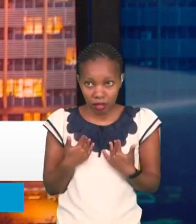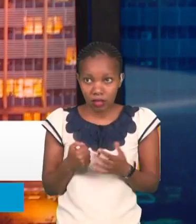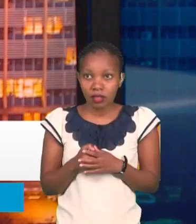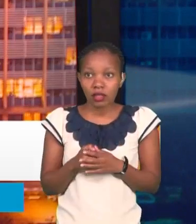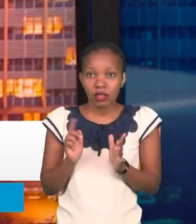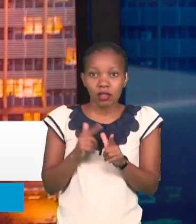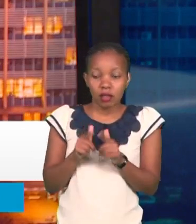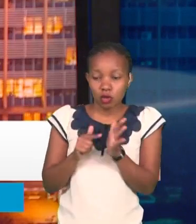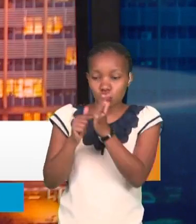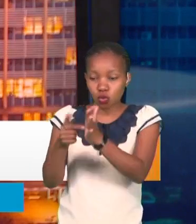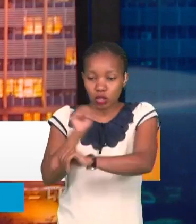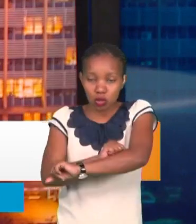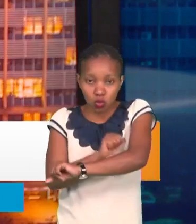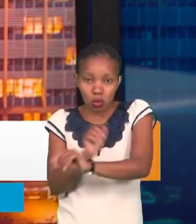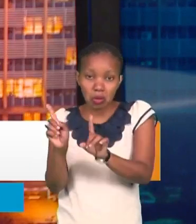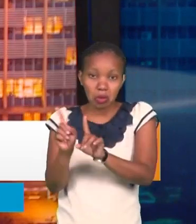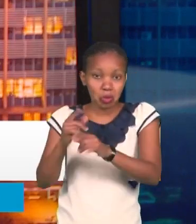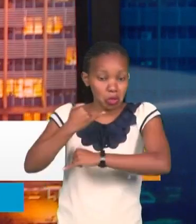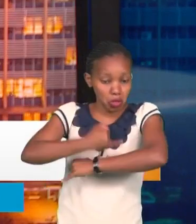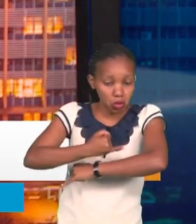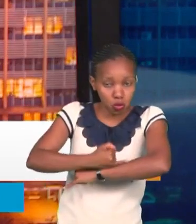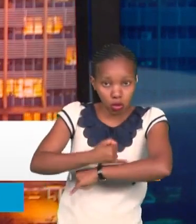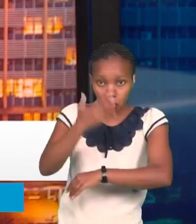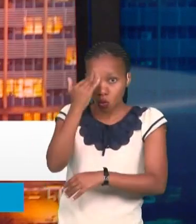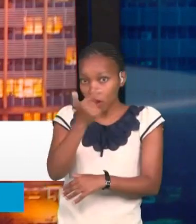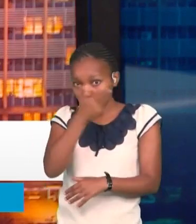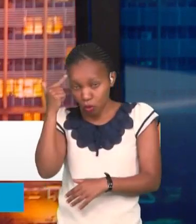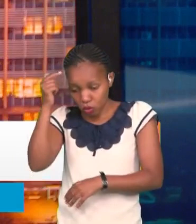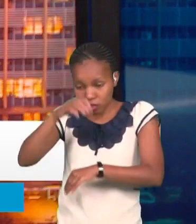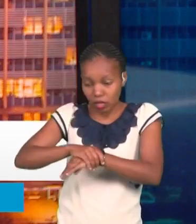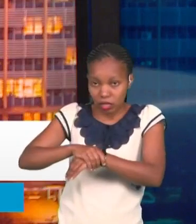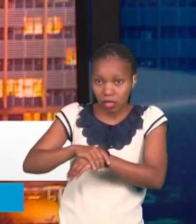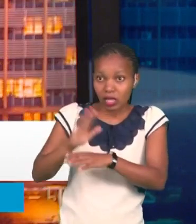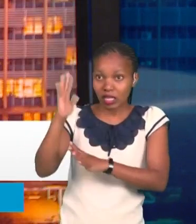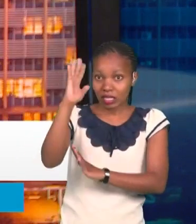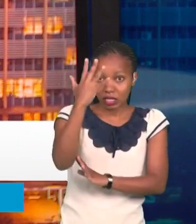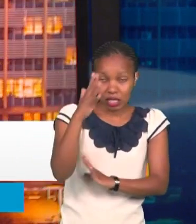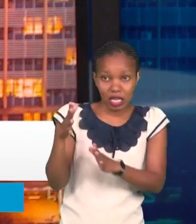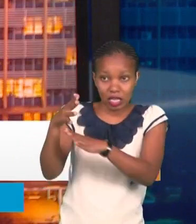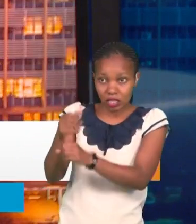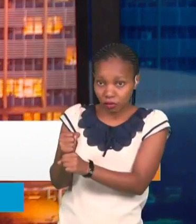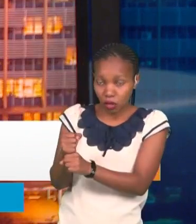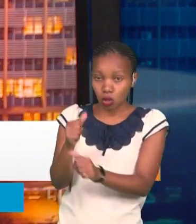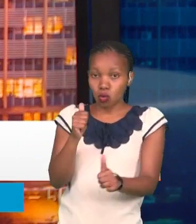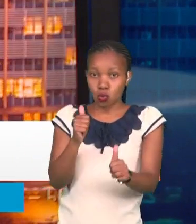has been anchored in schools and institutions because of the Adopt a Tree initiative that we